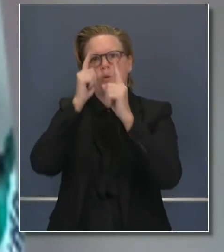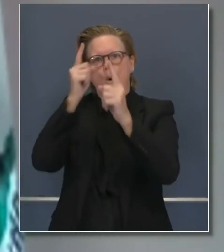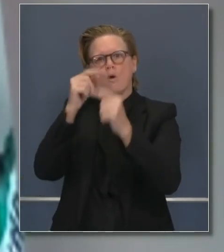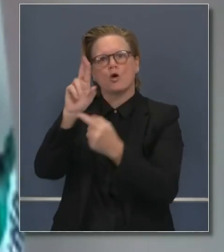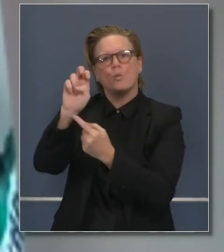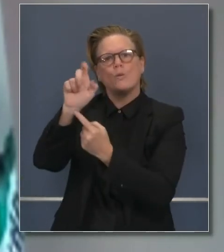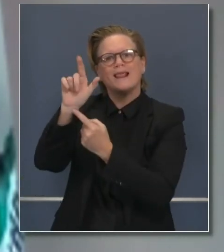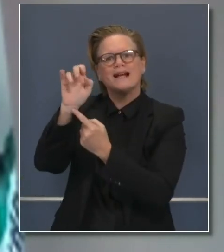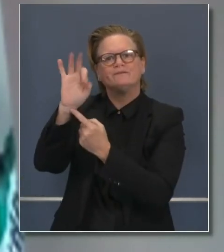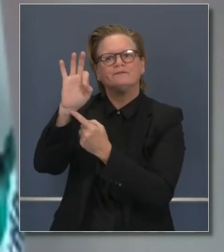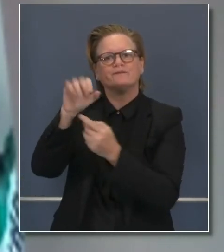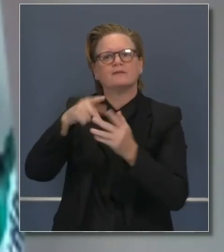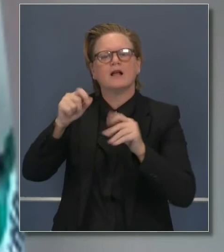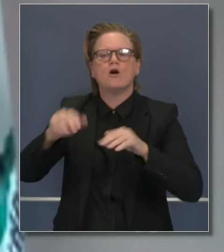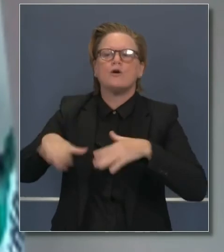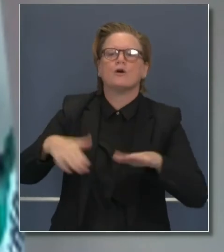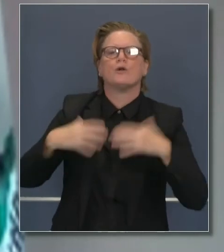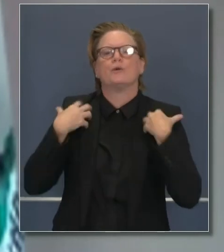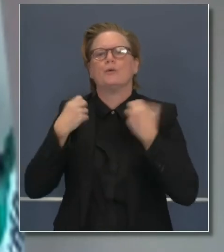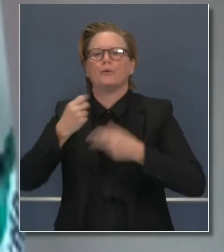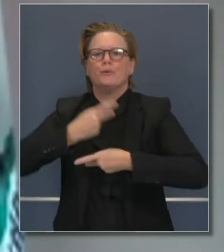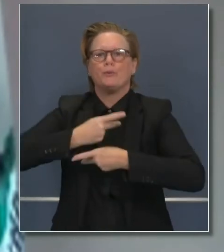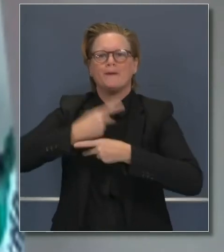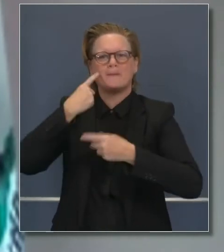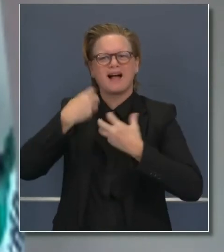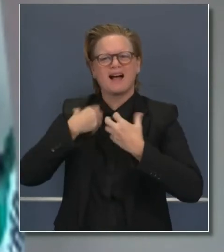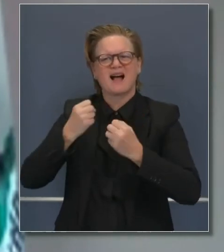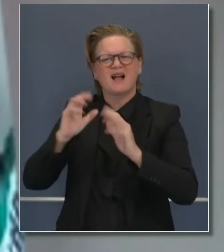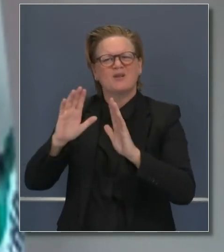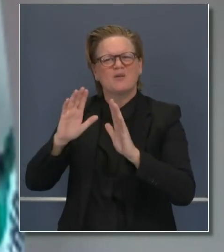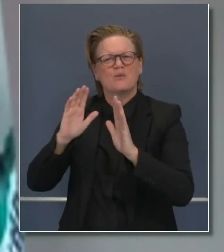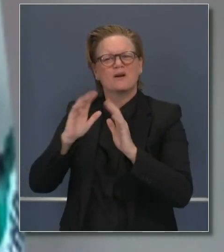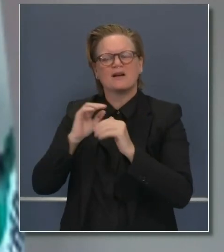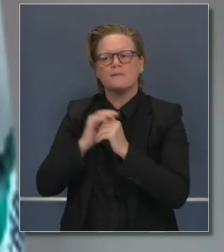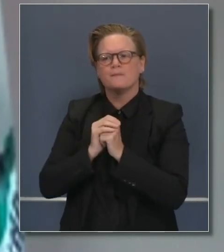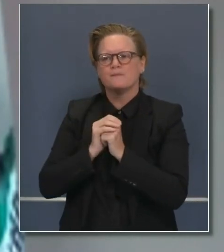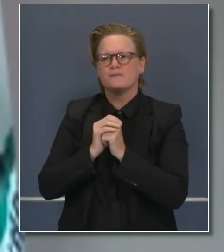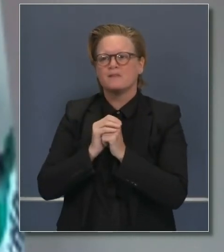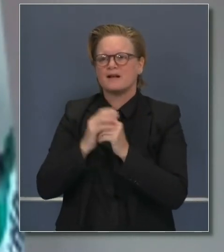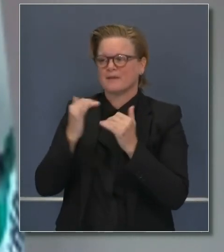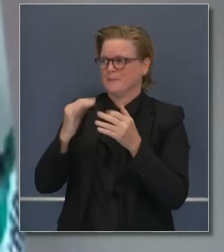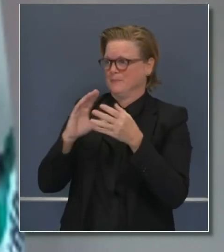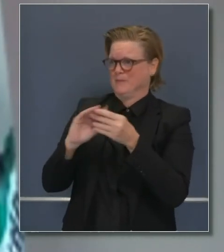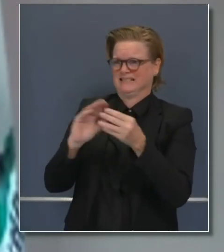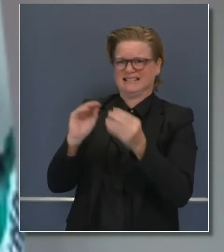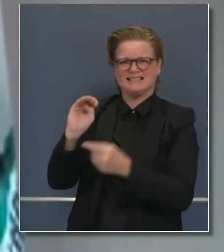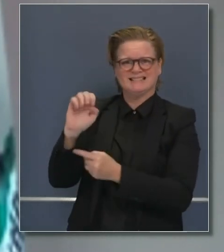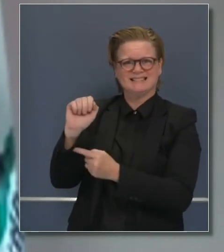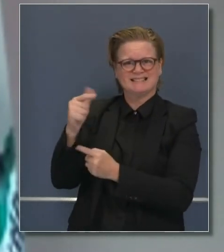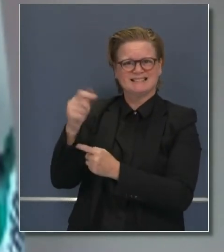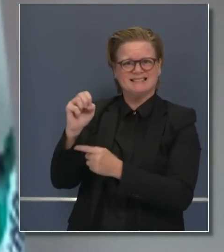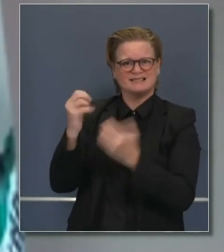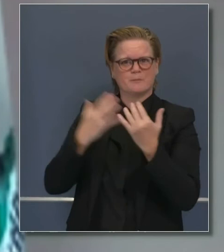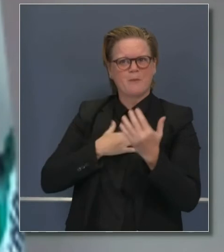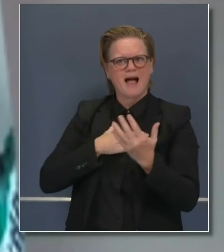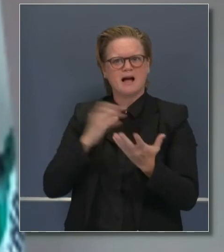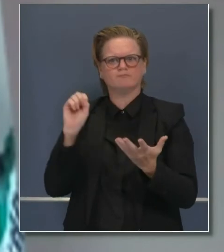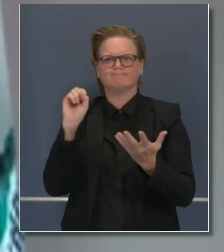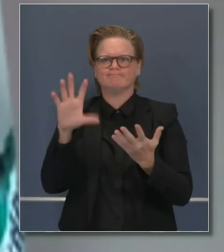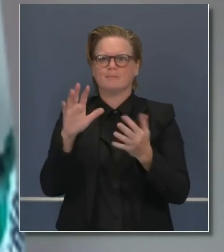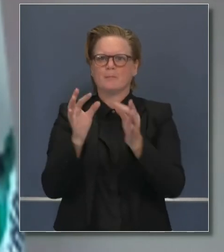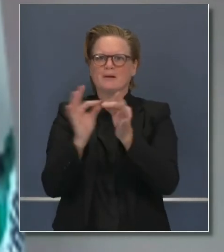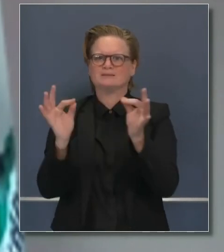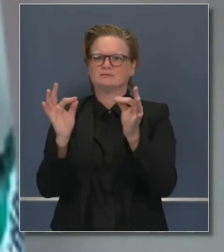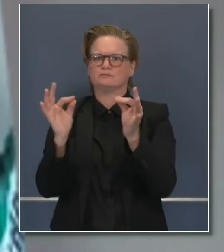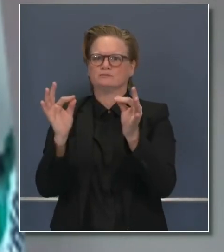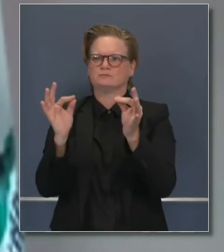before. But really the message of the day is as much as you can, be at home, reduce